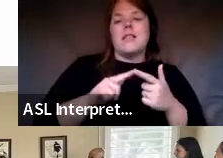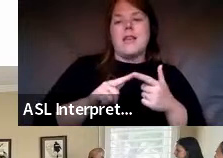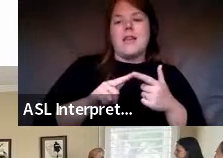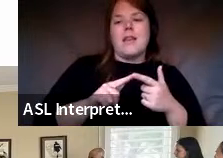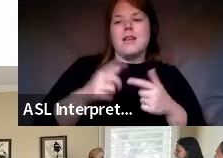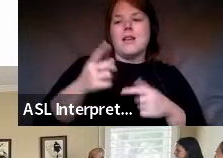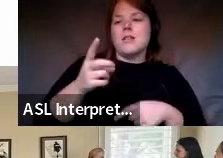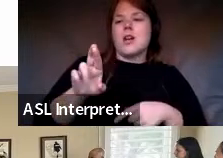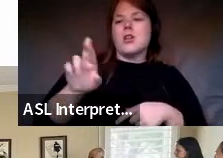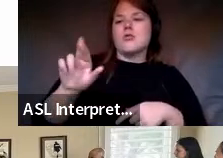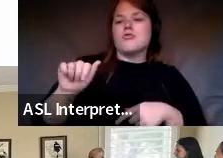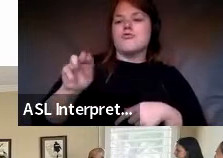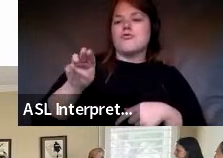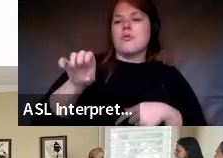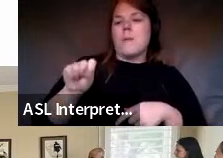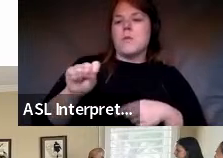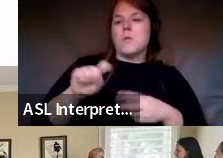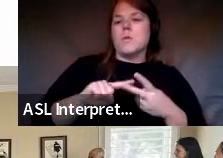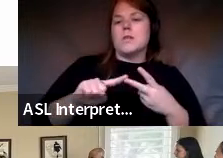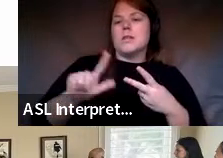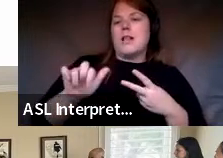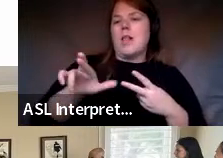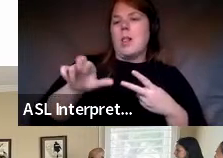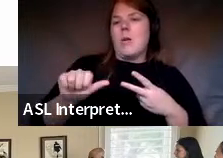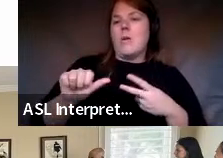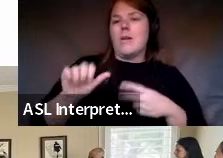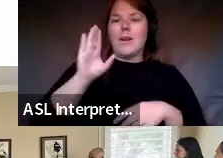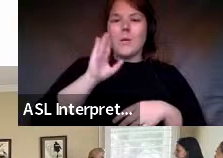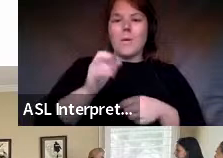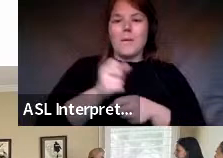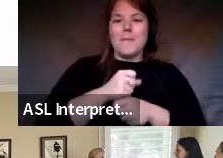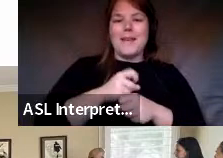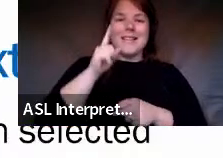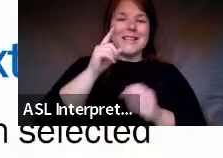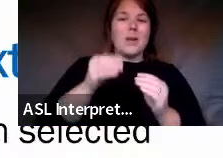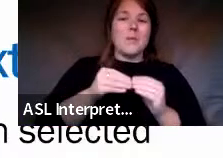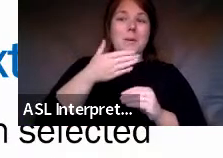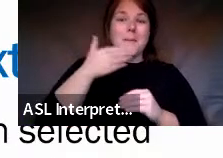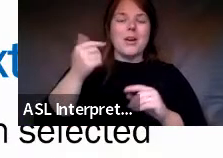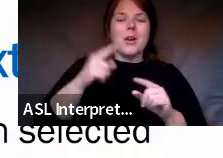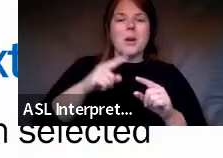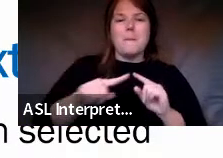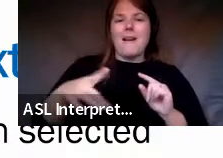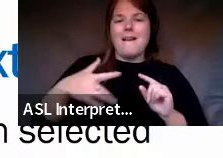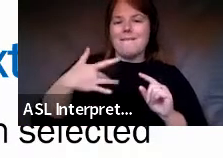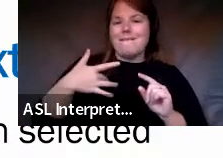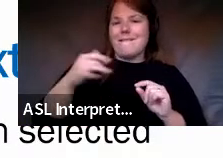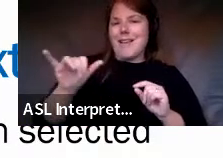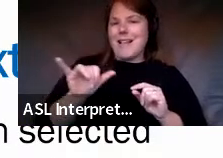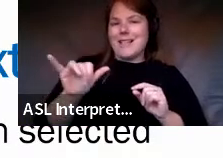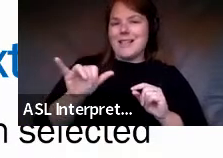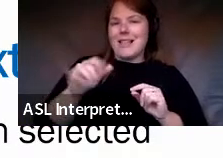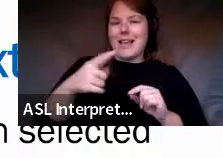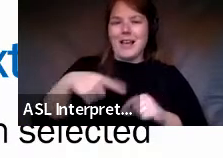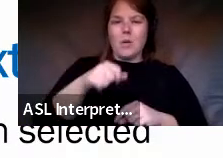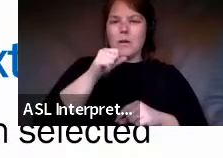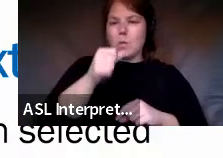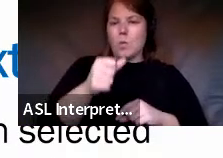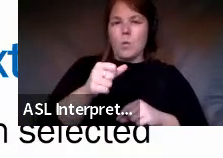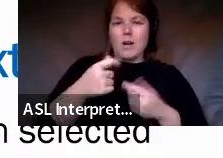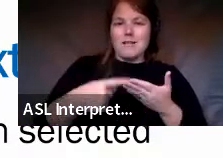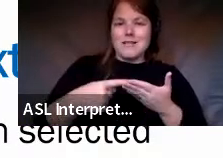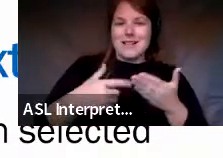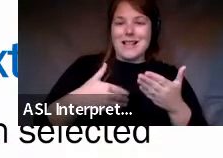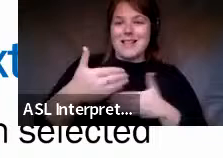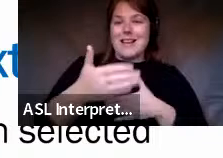Dr. Ramos and Laura will probably make this sound a little way better, but it feels like we're not going to make our next part of our meeting, but it also feels